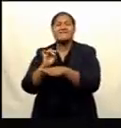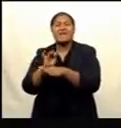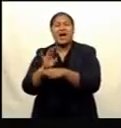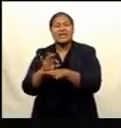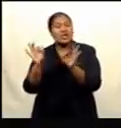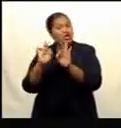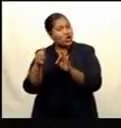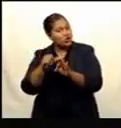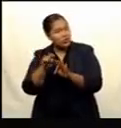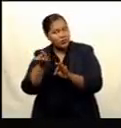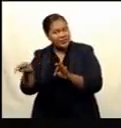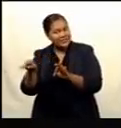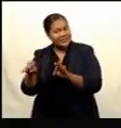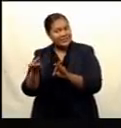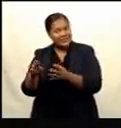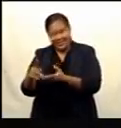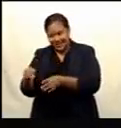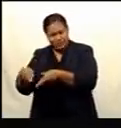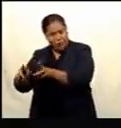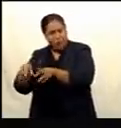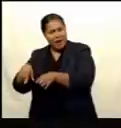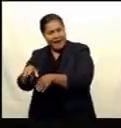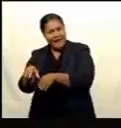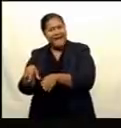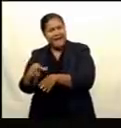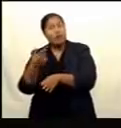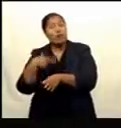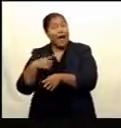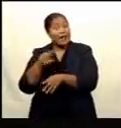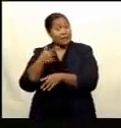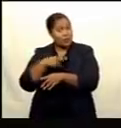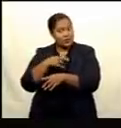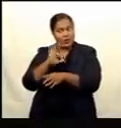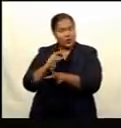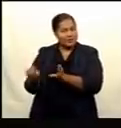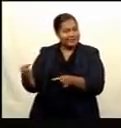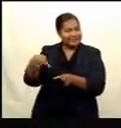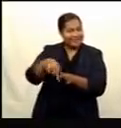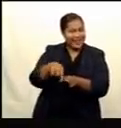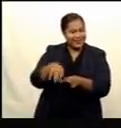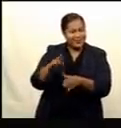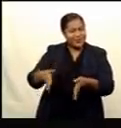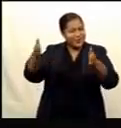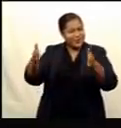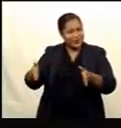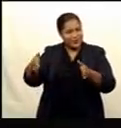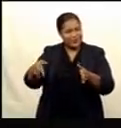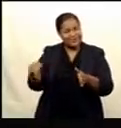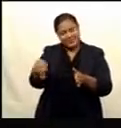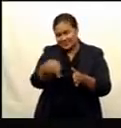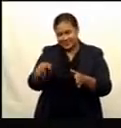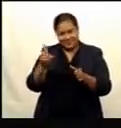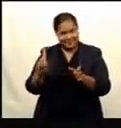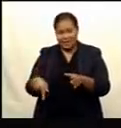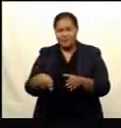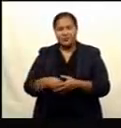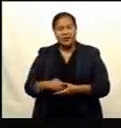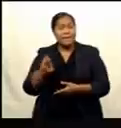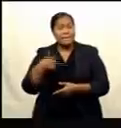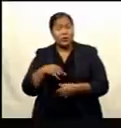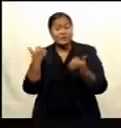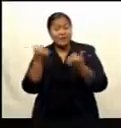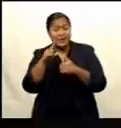to use alternative routes just because so that they do not come into the containment zones. So this is also because majority